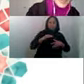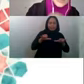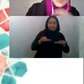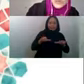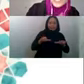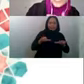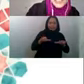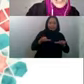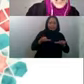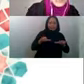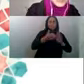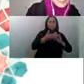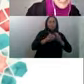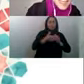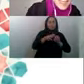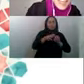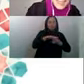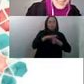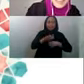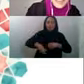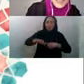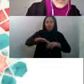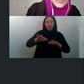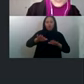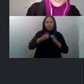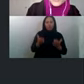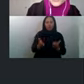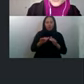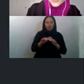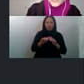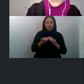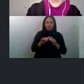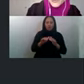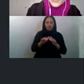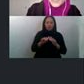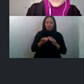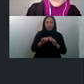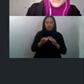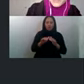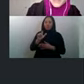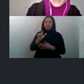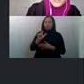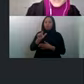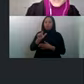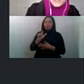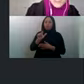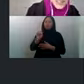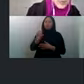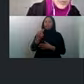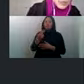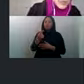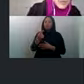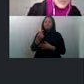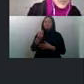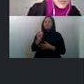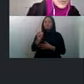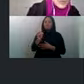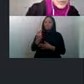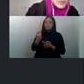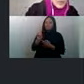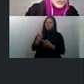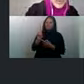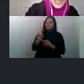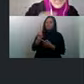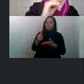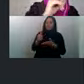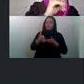locally and internationally. And LaunchGood was started with that in mind. And today, we've helped raise over 100